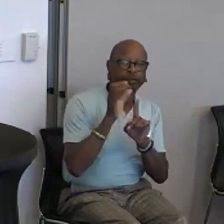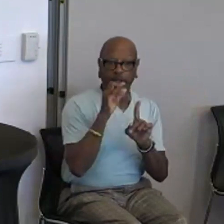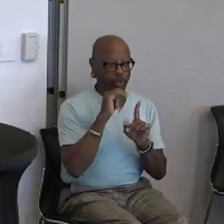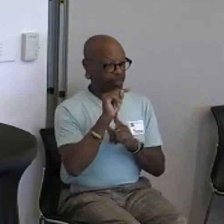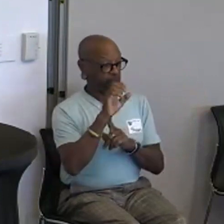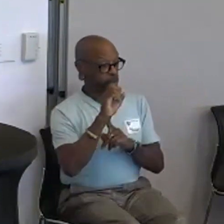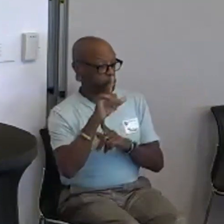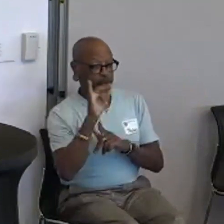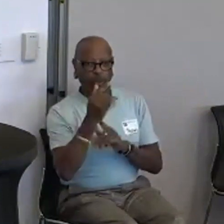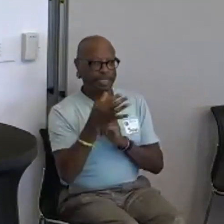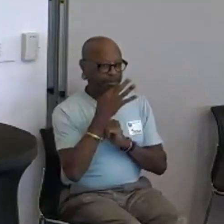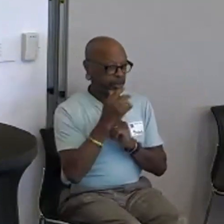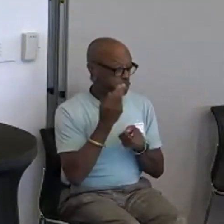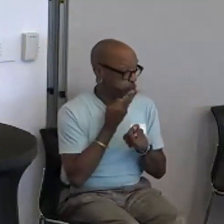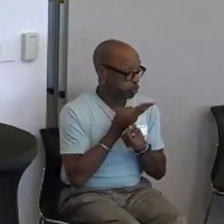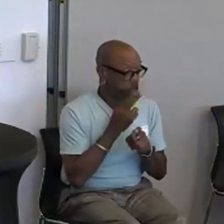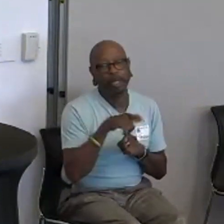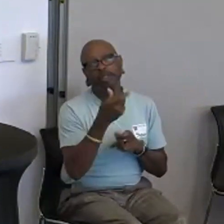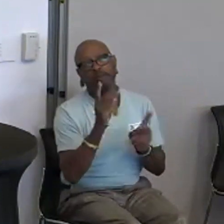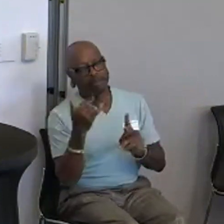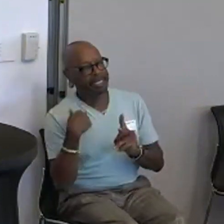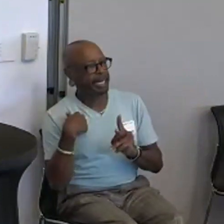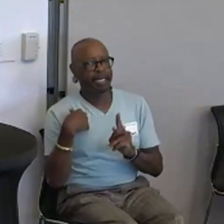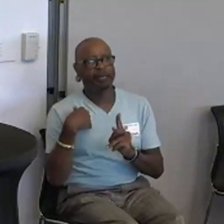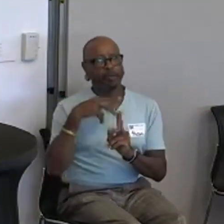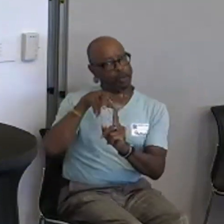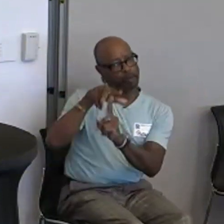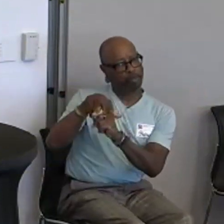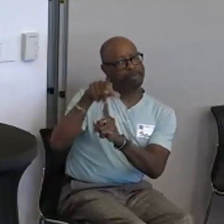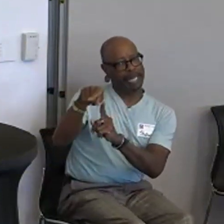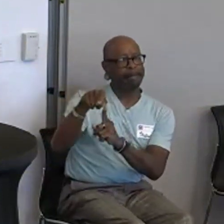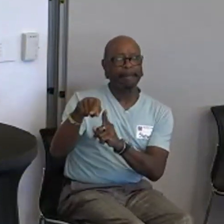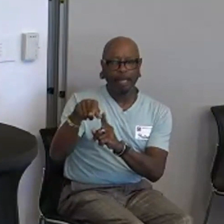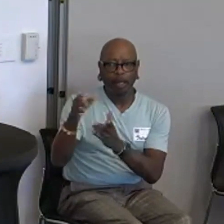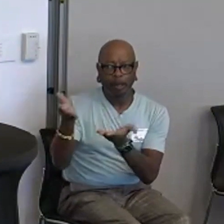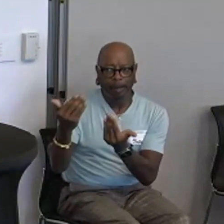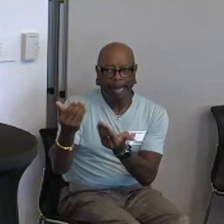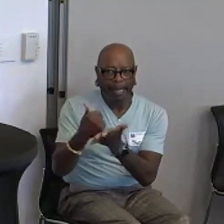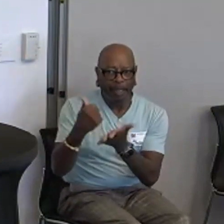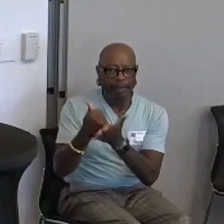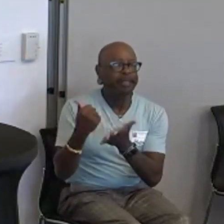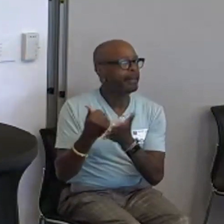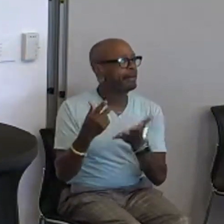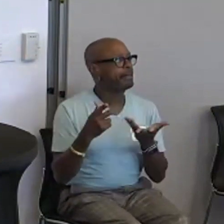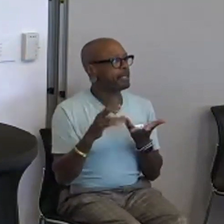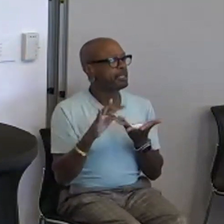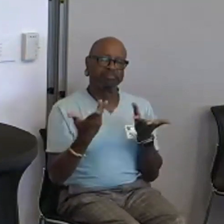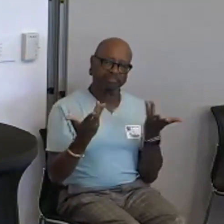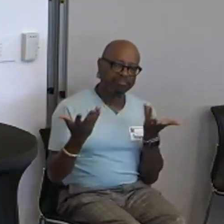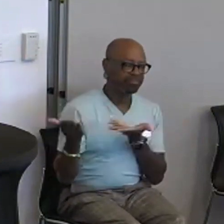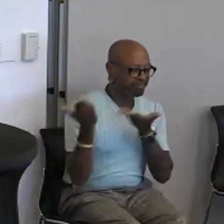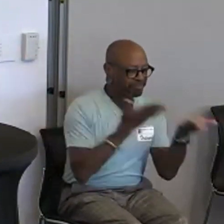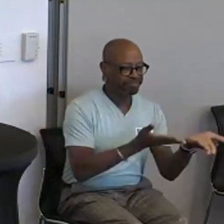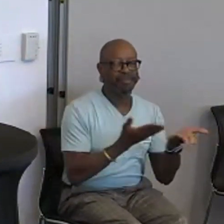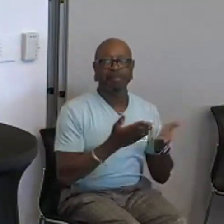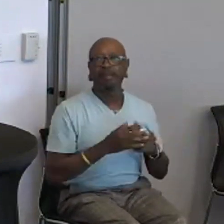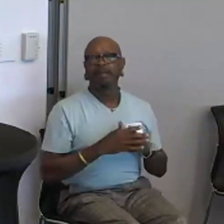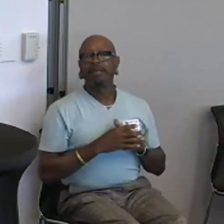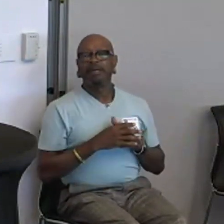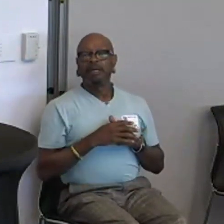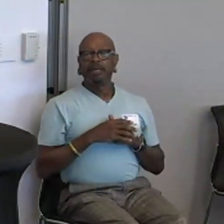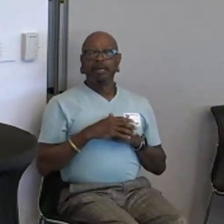if you don't have the expertise, there's other people who have it, and you can kind of cobble it together. So a question that I have for both of